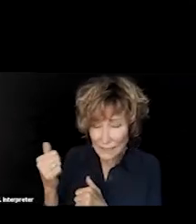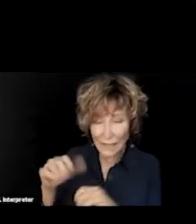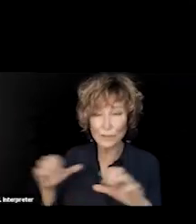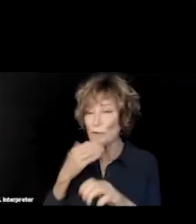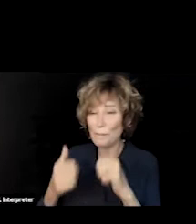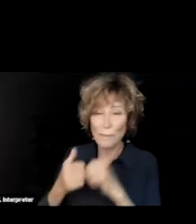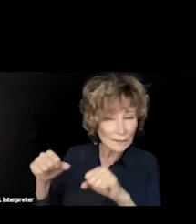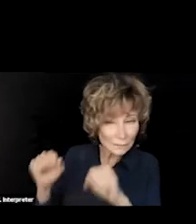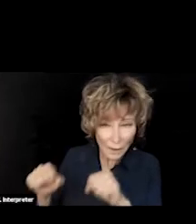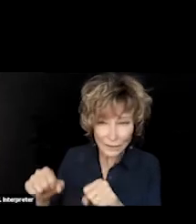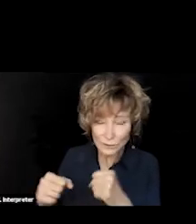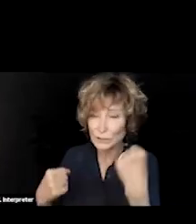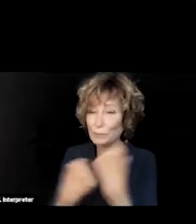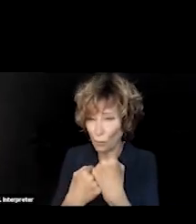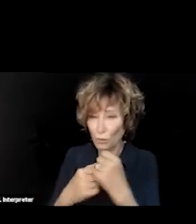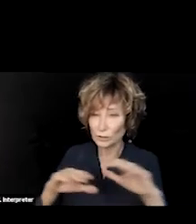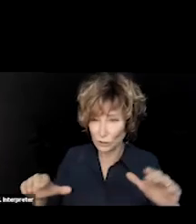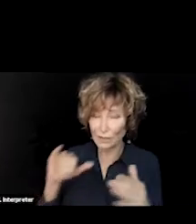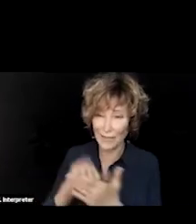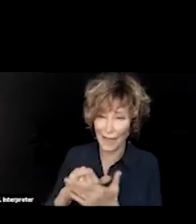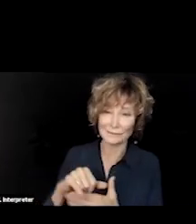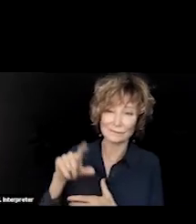best they can to support their children?